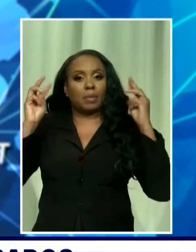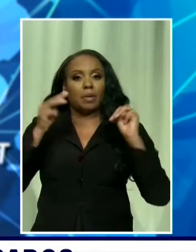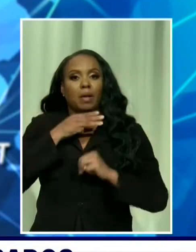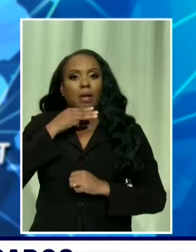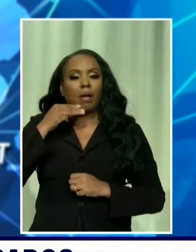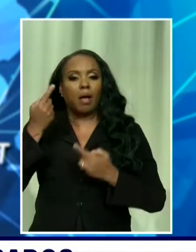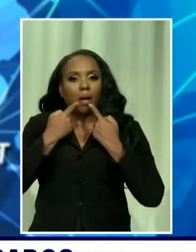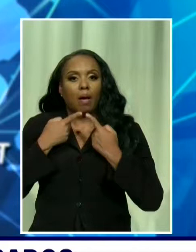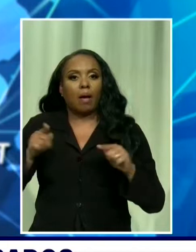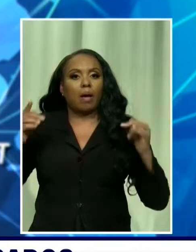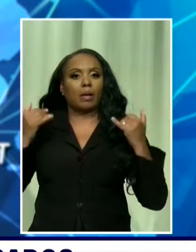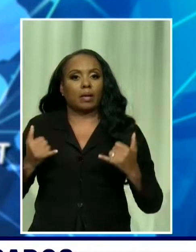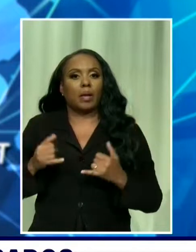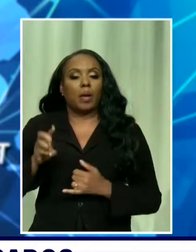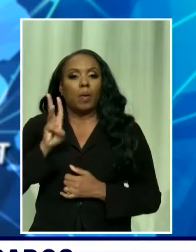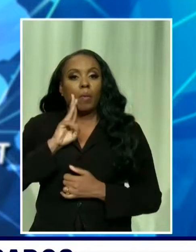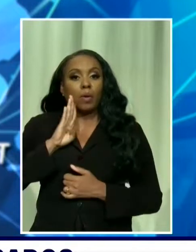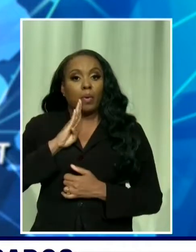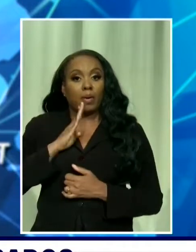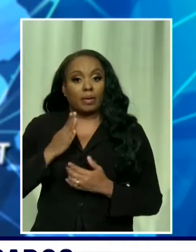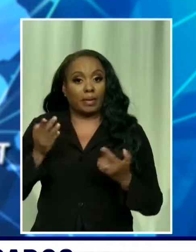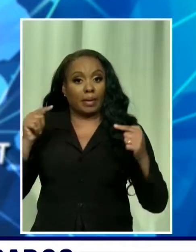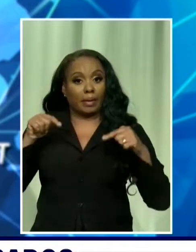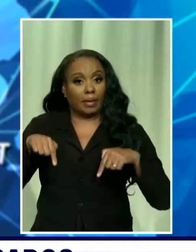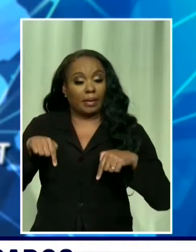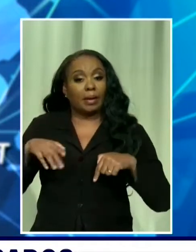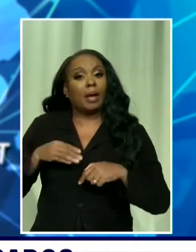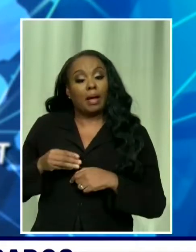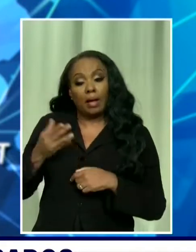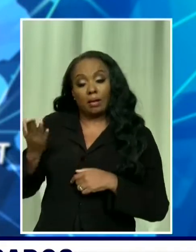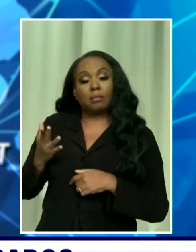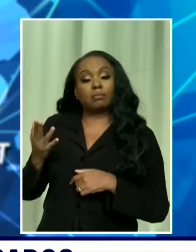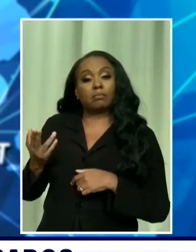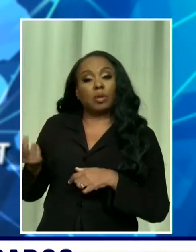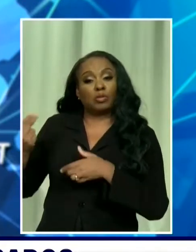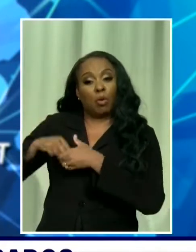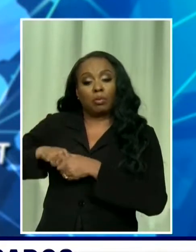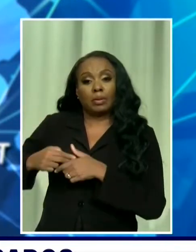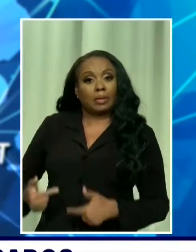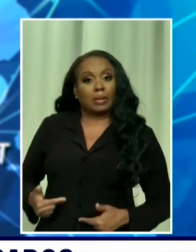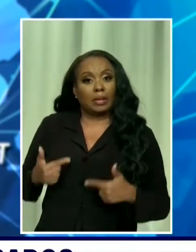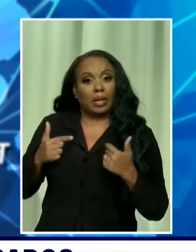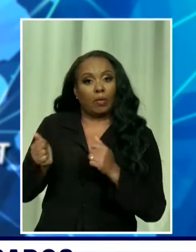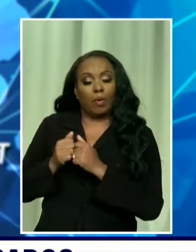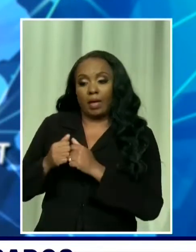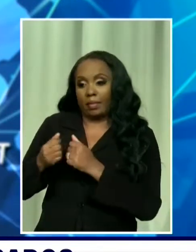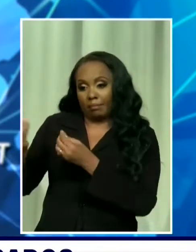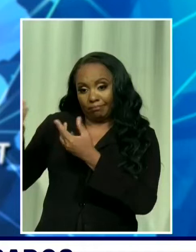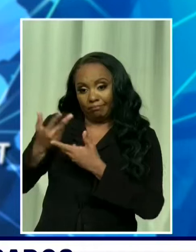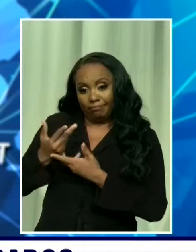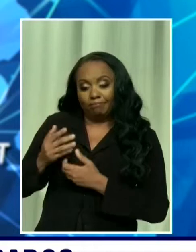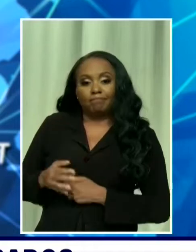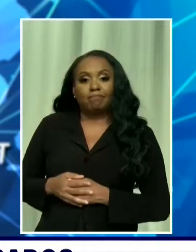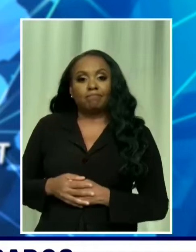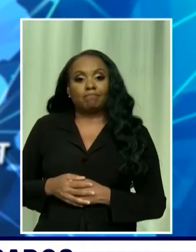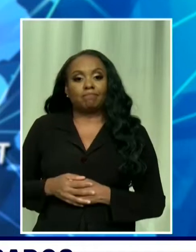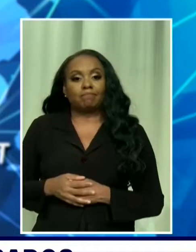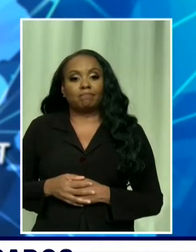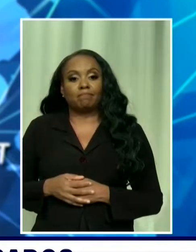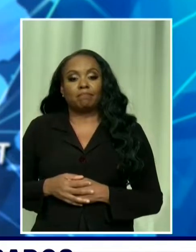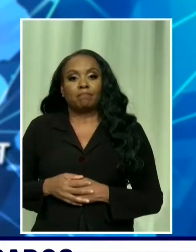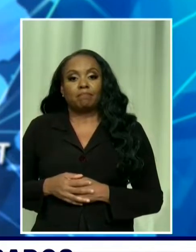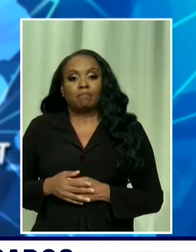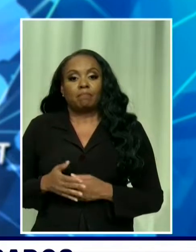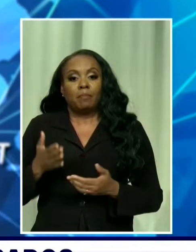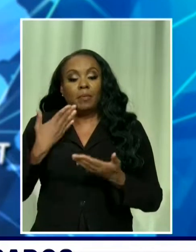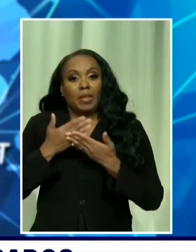a media conference at Illawarra Court. Wendy Burke was there, and she joins us live now with the details. Good evening, Wendy. Good evening to you, Lisa, and good